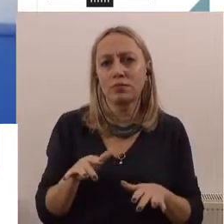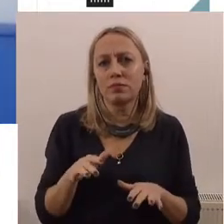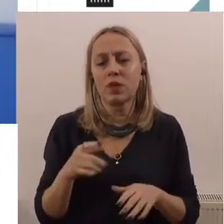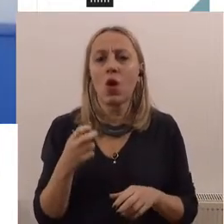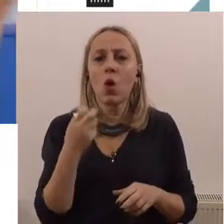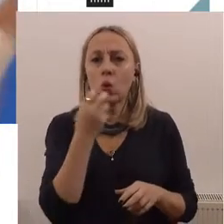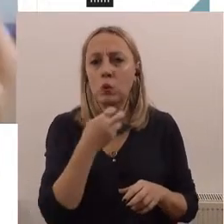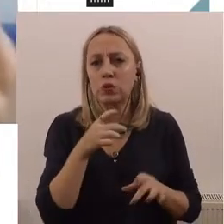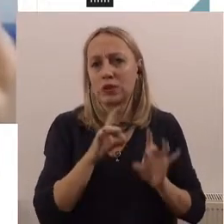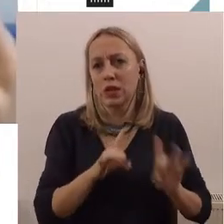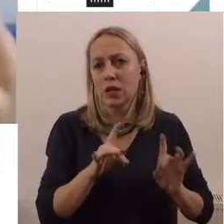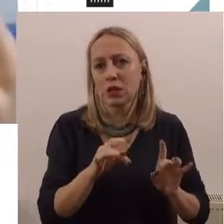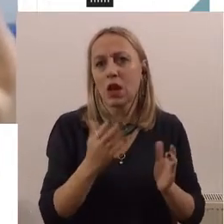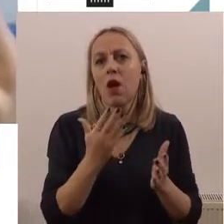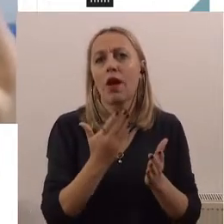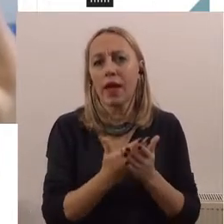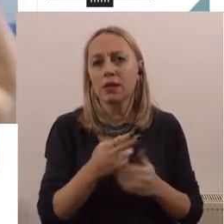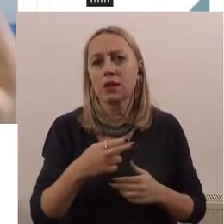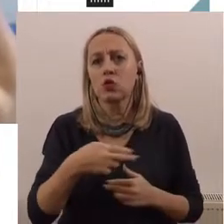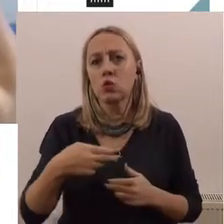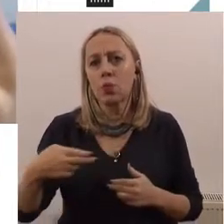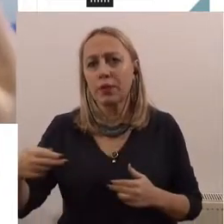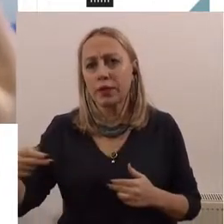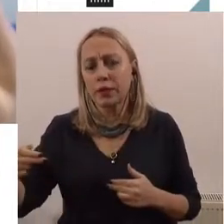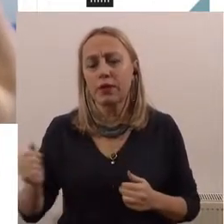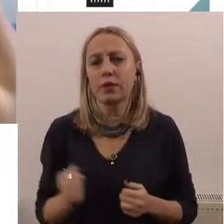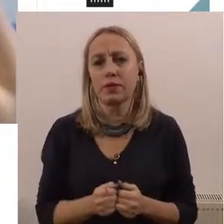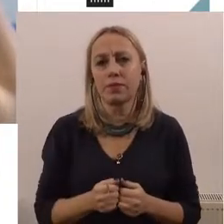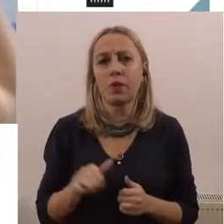hearing. And with extra